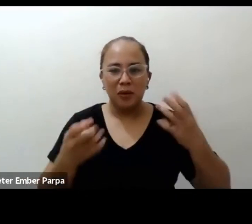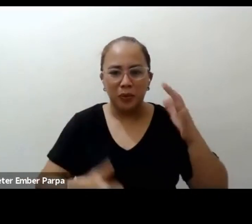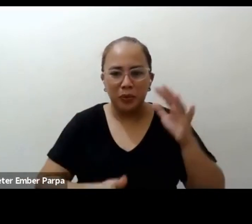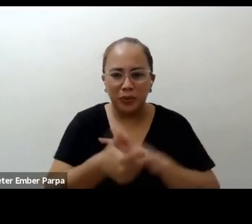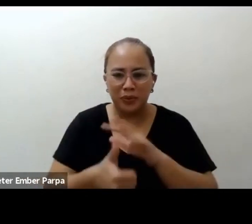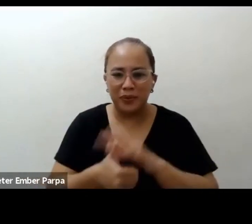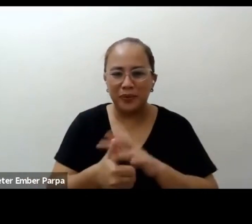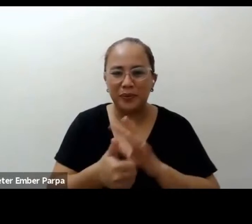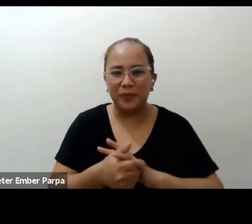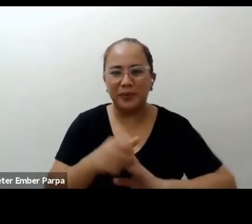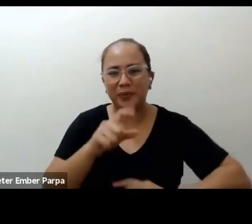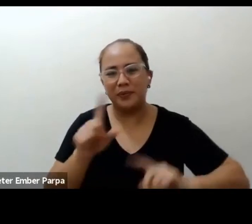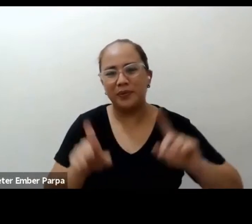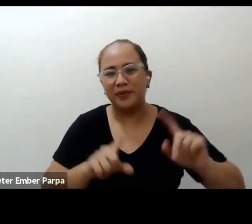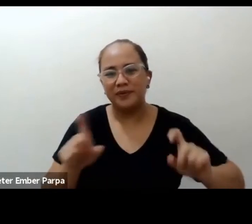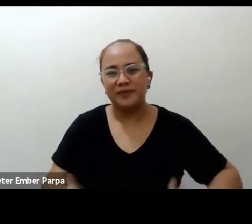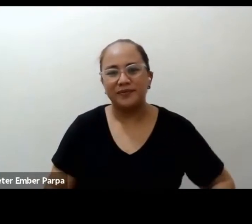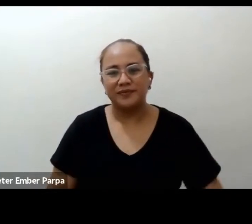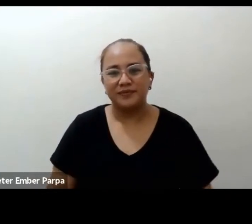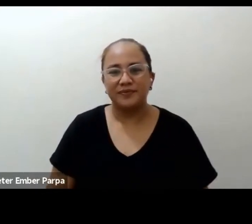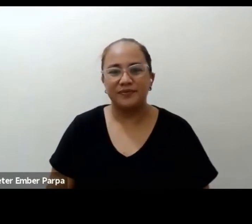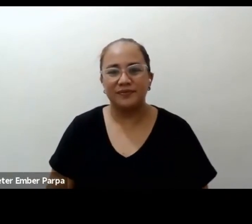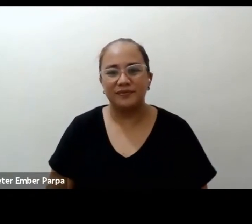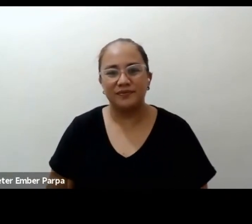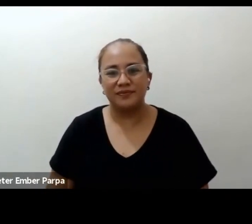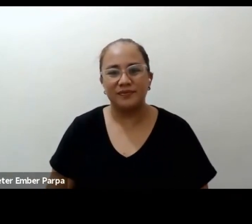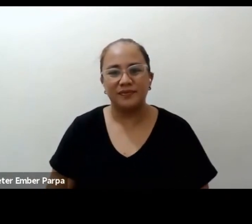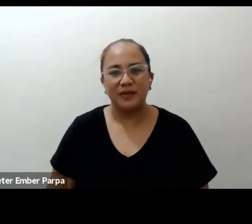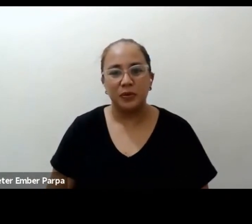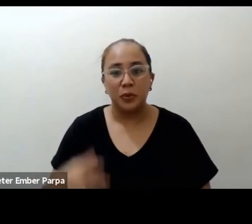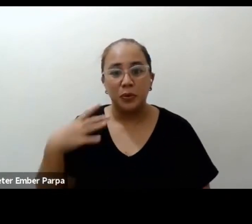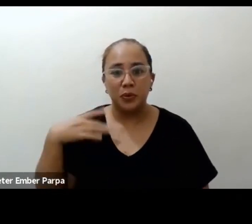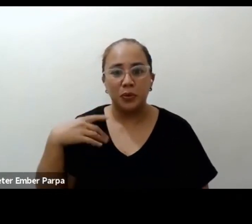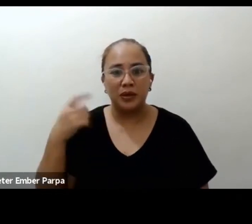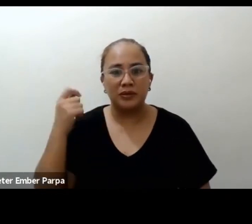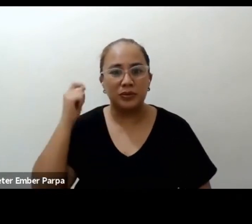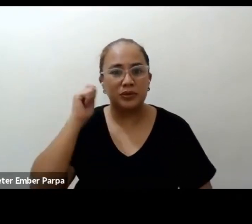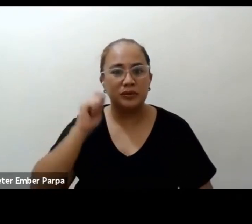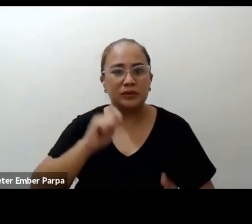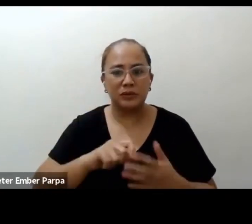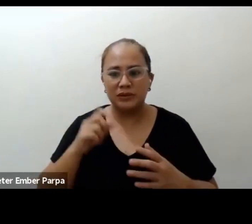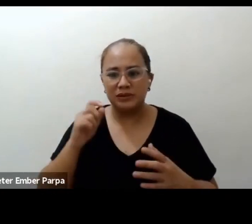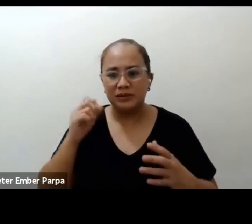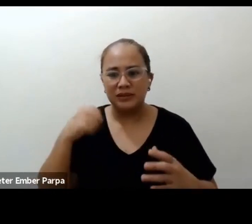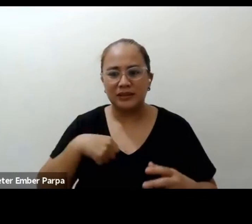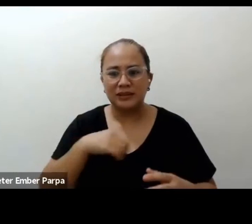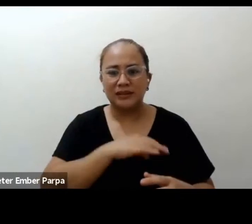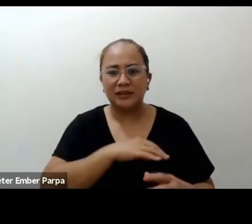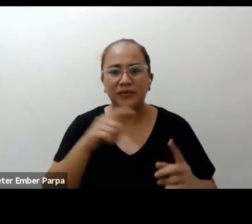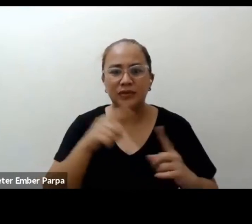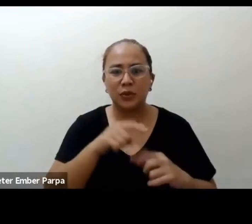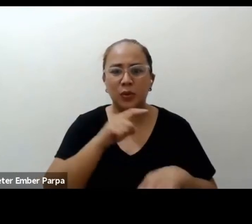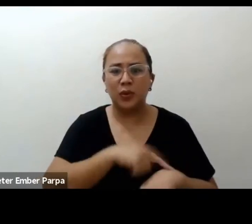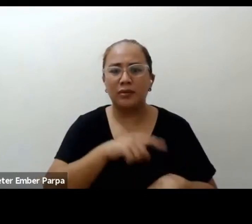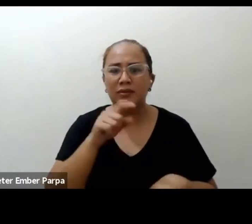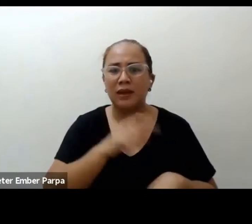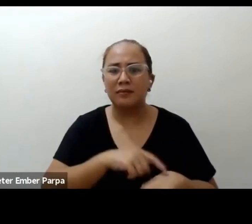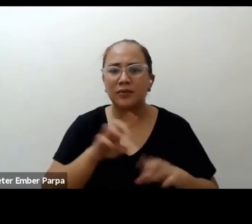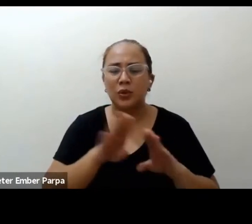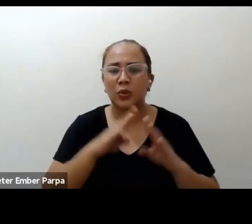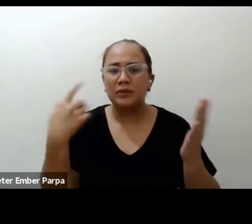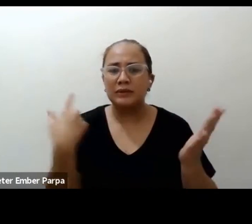lumilitaw dito na can I check with the Secretariat hanggang anong oras ba talaga tayo sa open